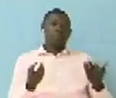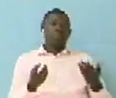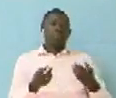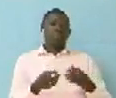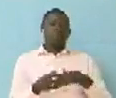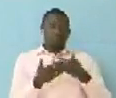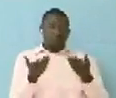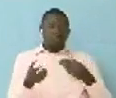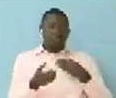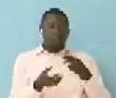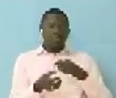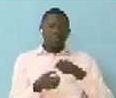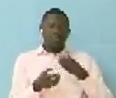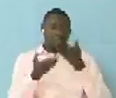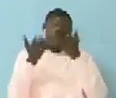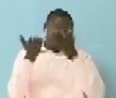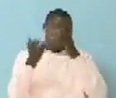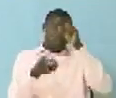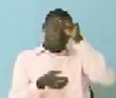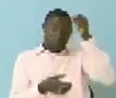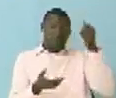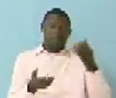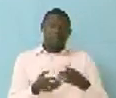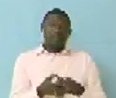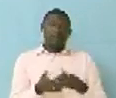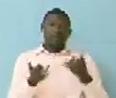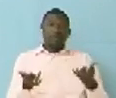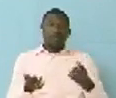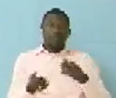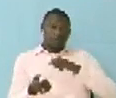But now you are refusing to accept the